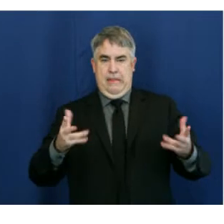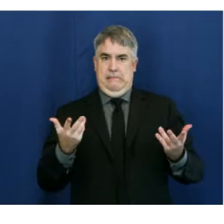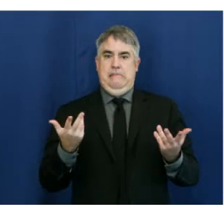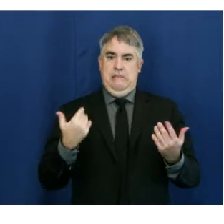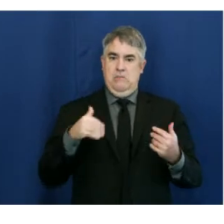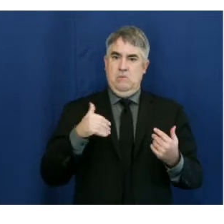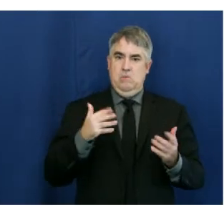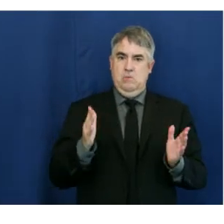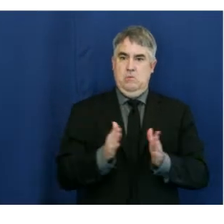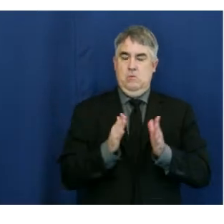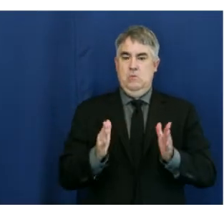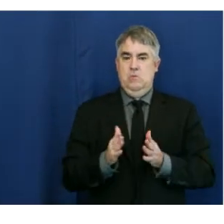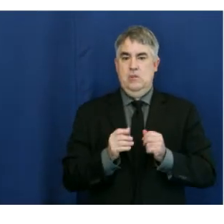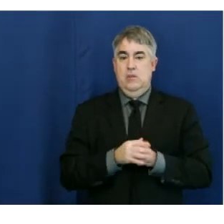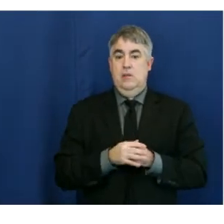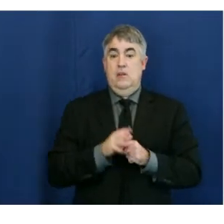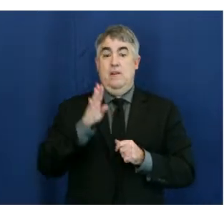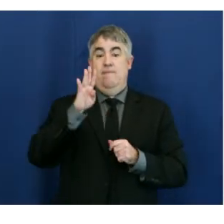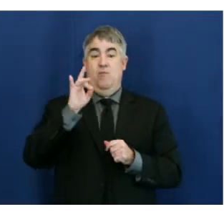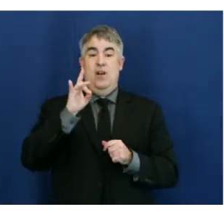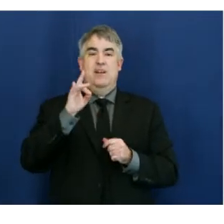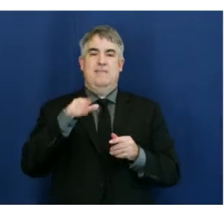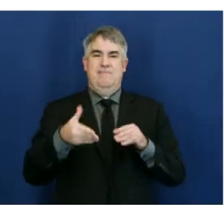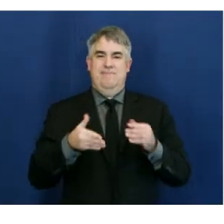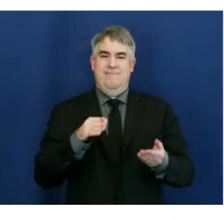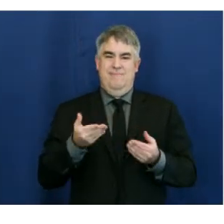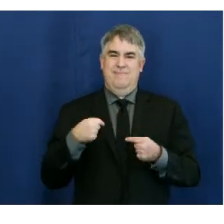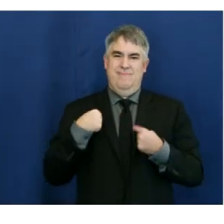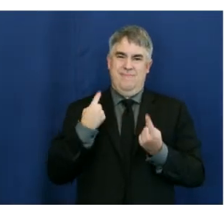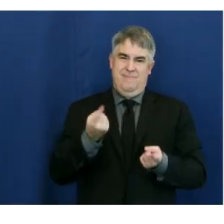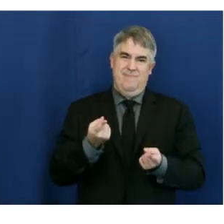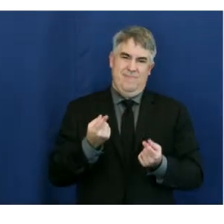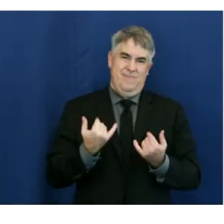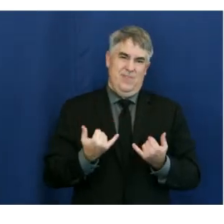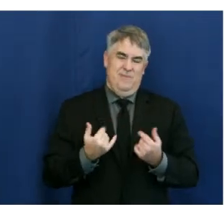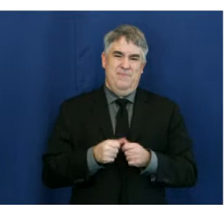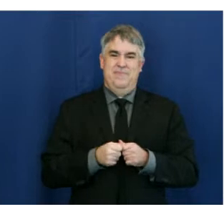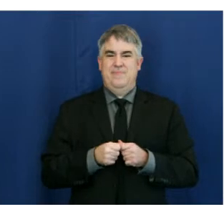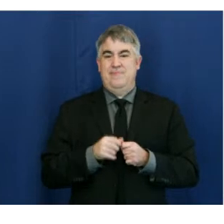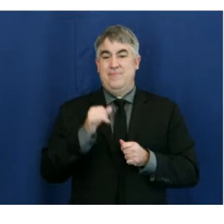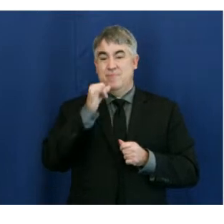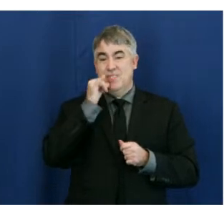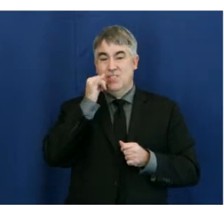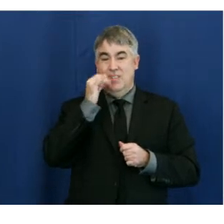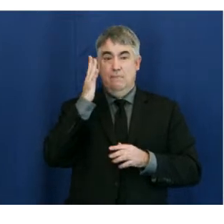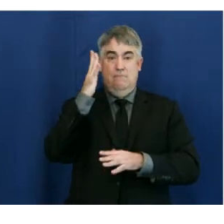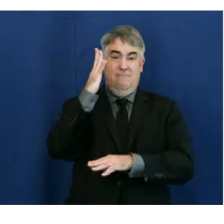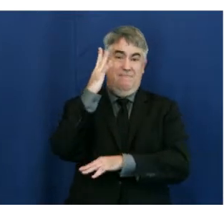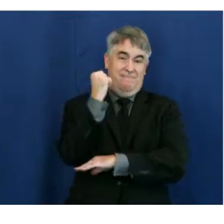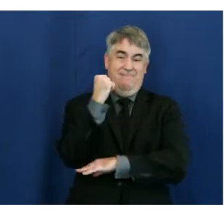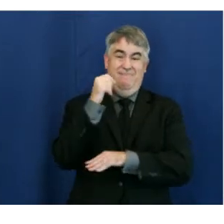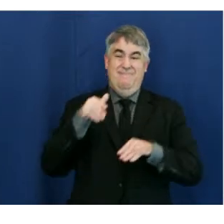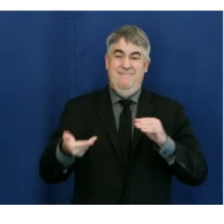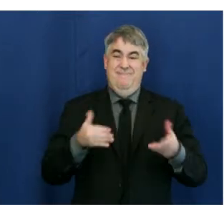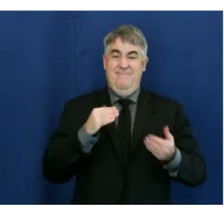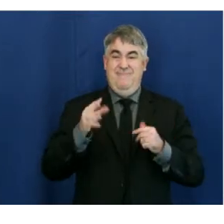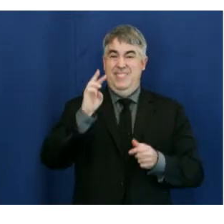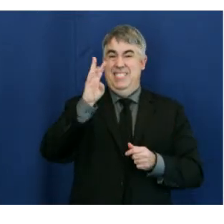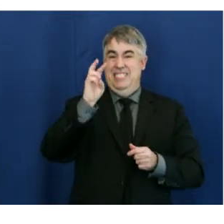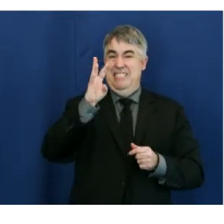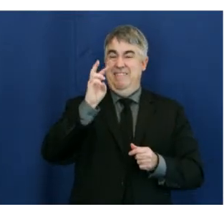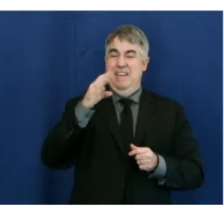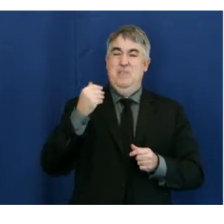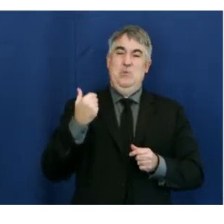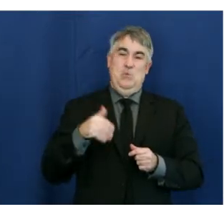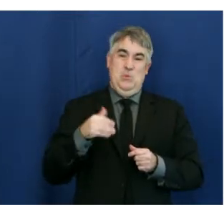48 new deaths today. Loss of life 65 yesterday. That was an all-time high. And again, the loss of life will often lag